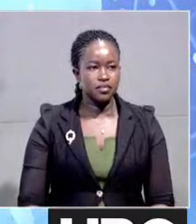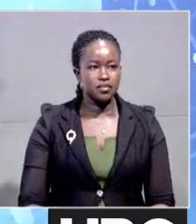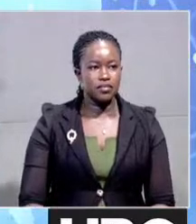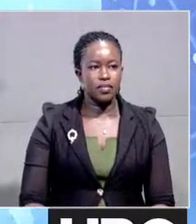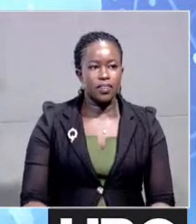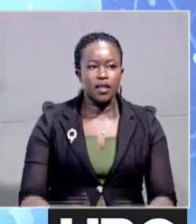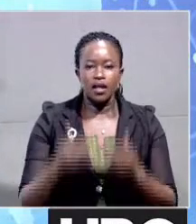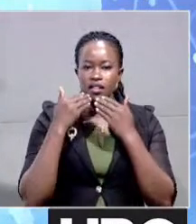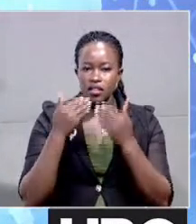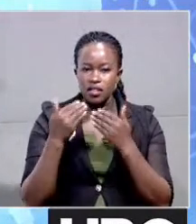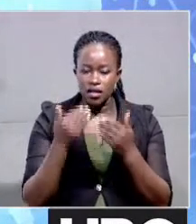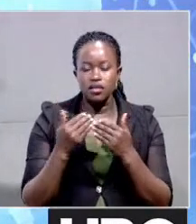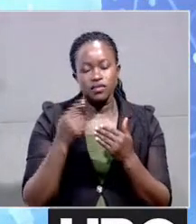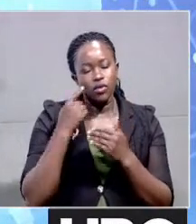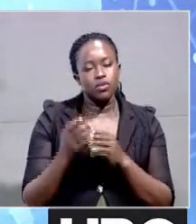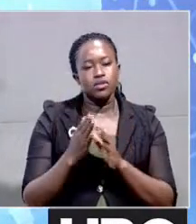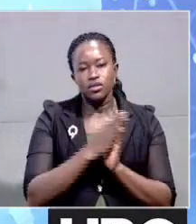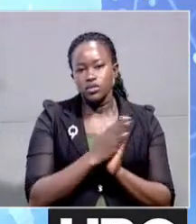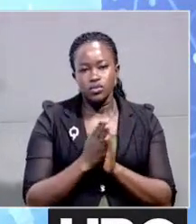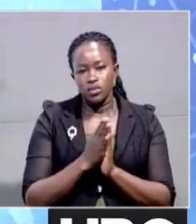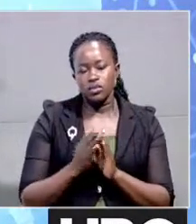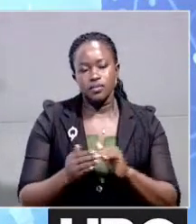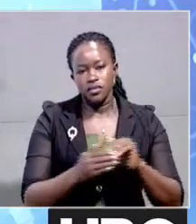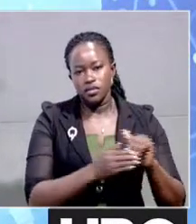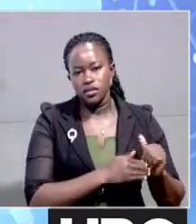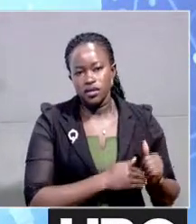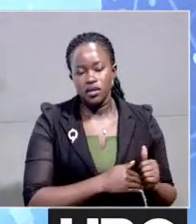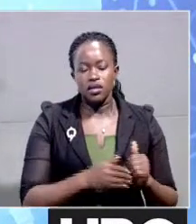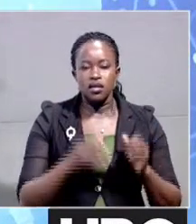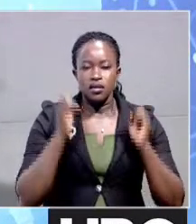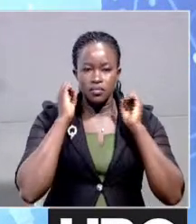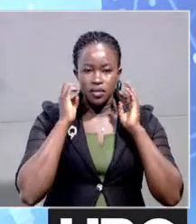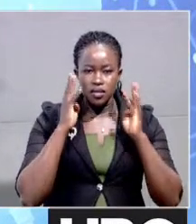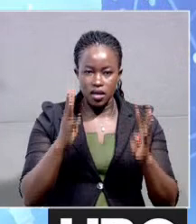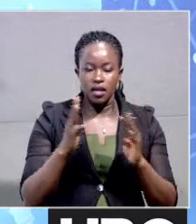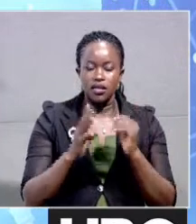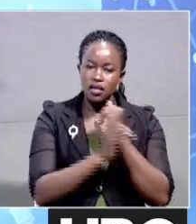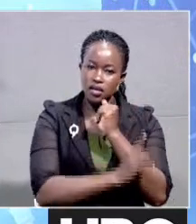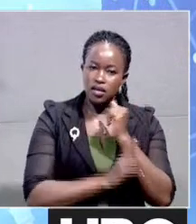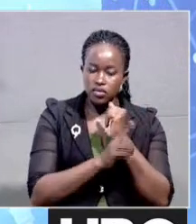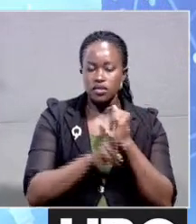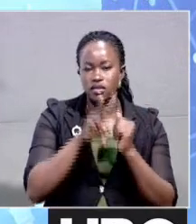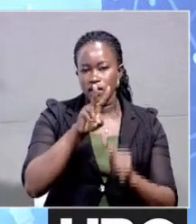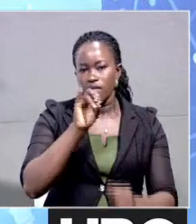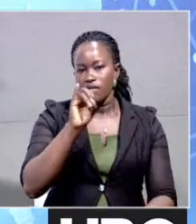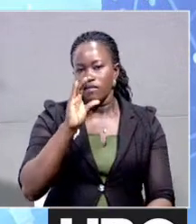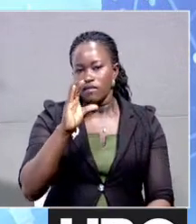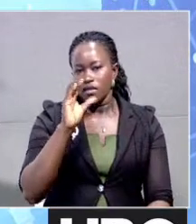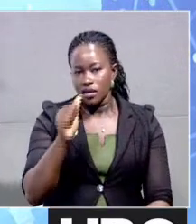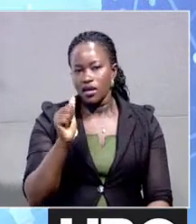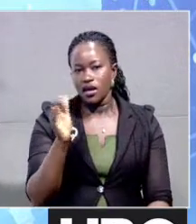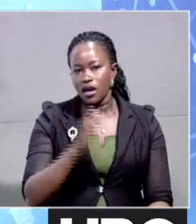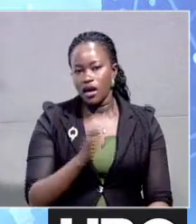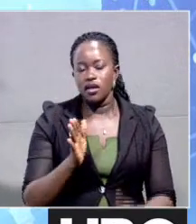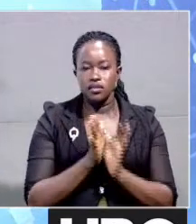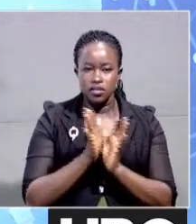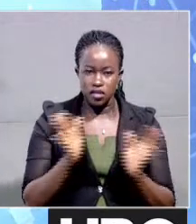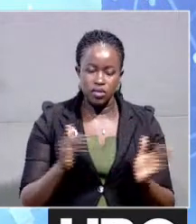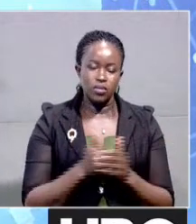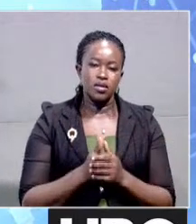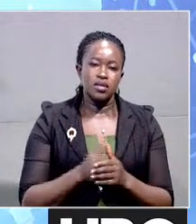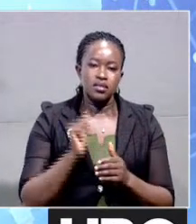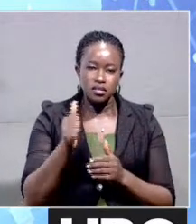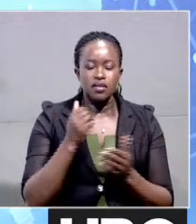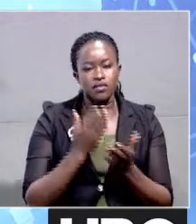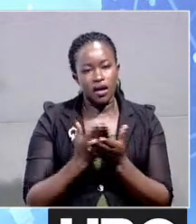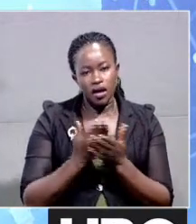Thanks, Dennis, for that story there. Meanwhile, Mitiana Diocese Vicar General Monsignor Lawrence Mukasa has